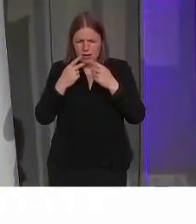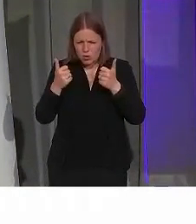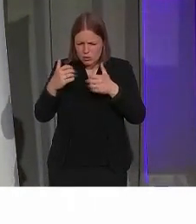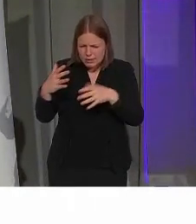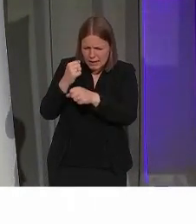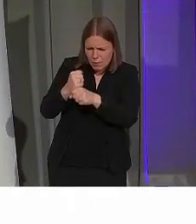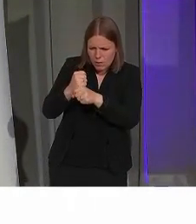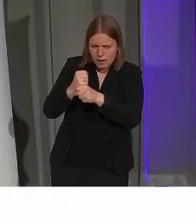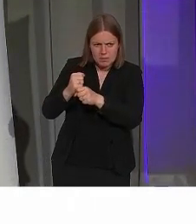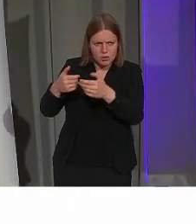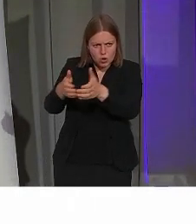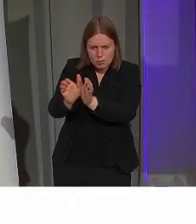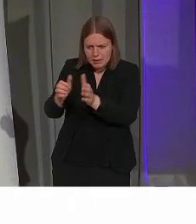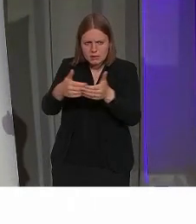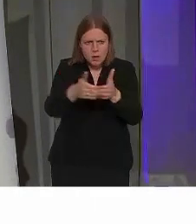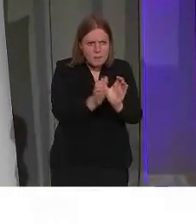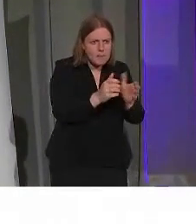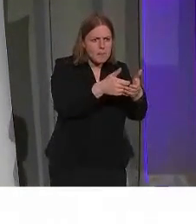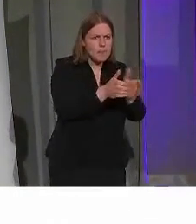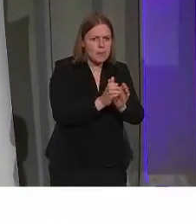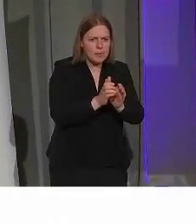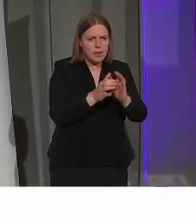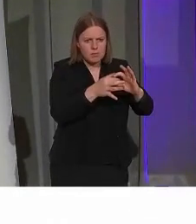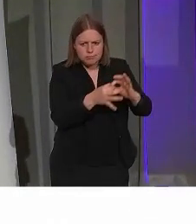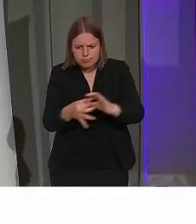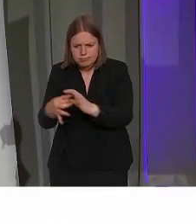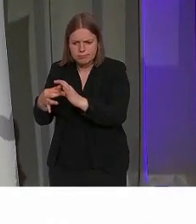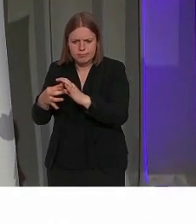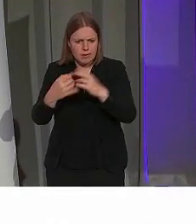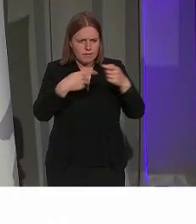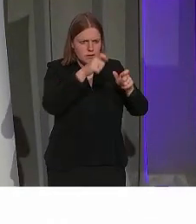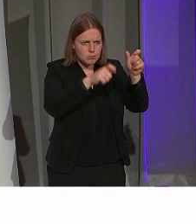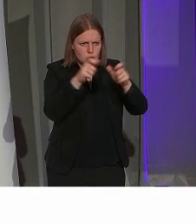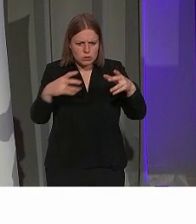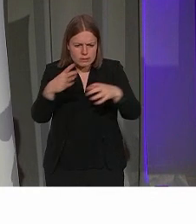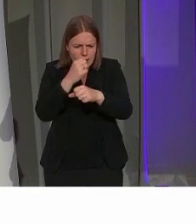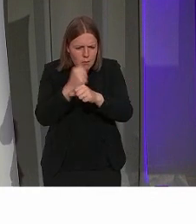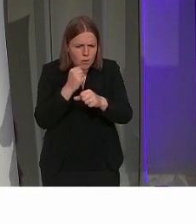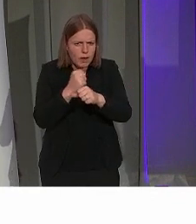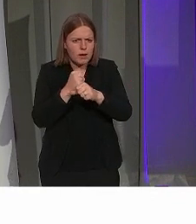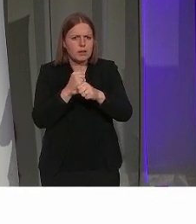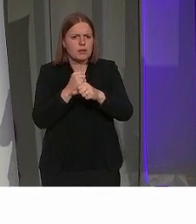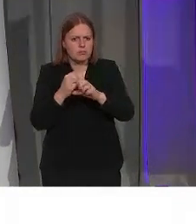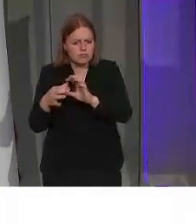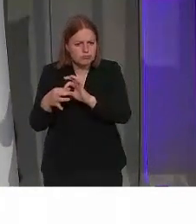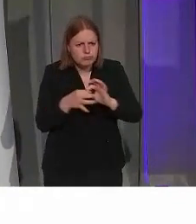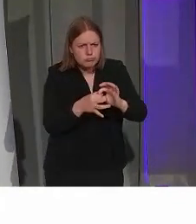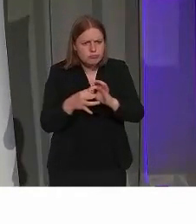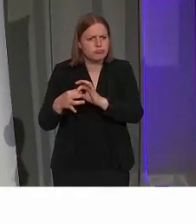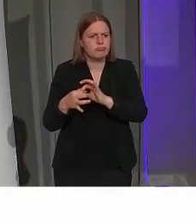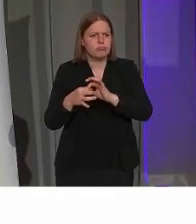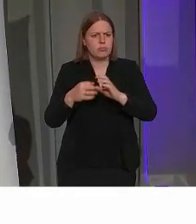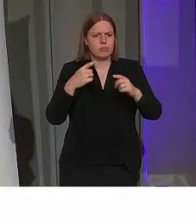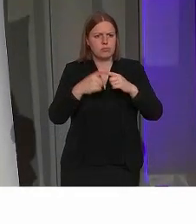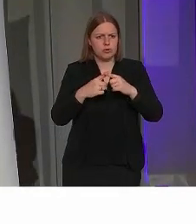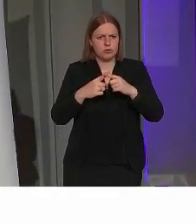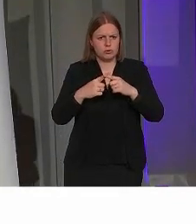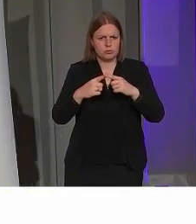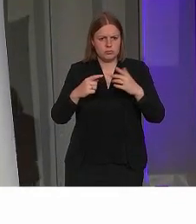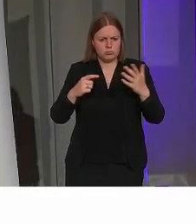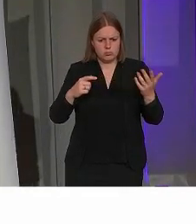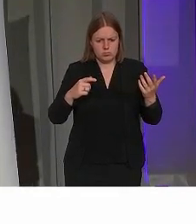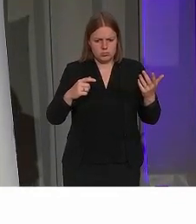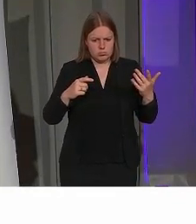with communities and peoples in their work, embrace the principle of free,